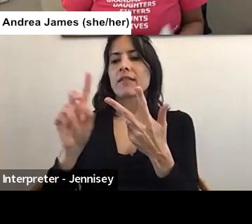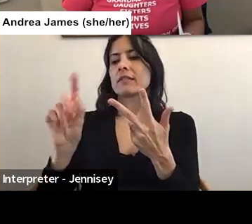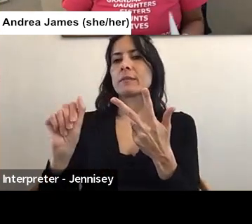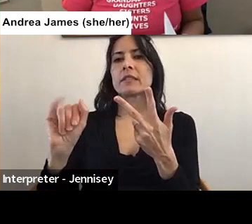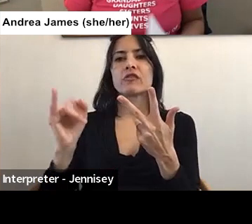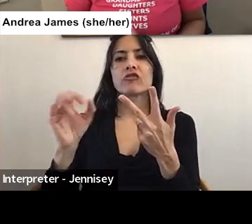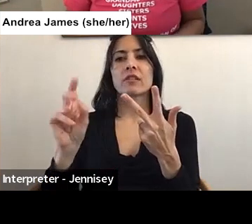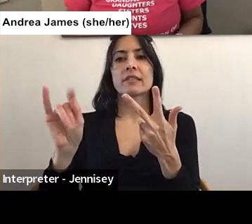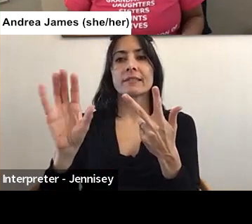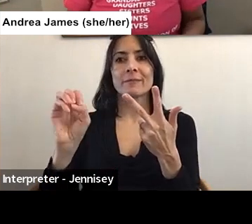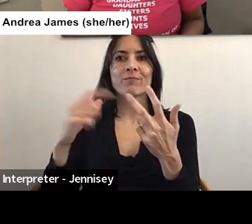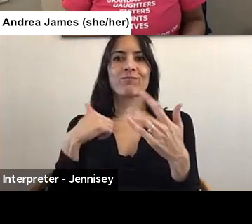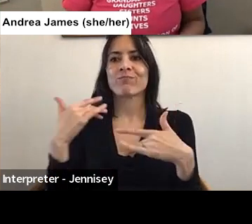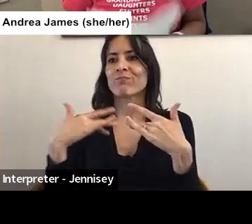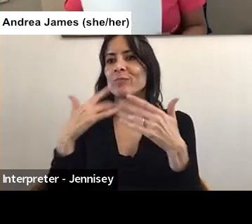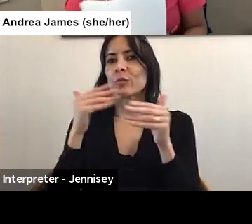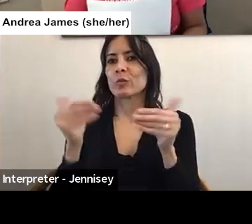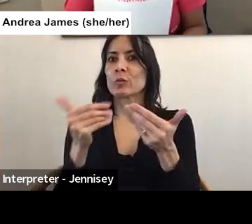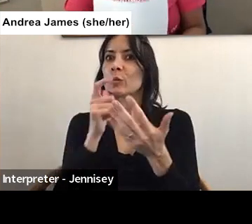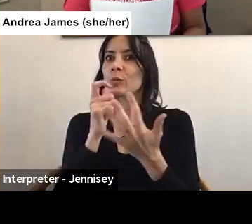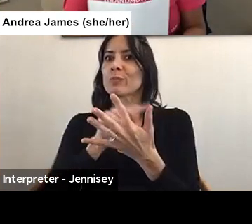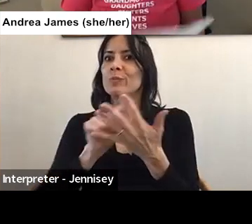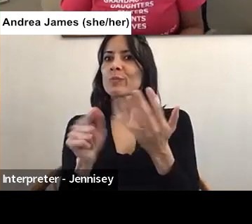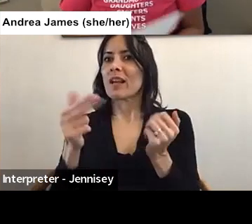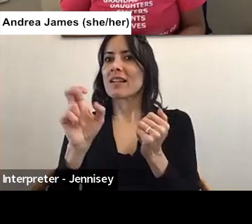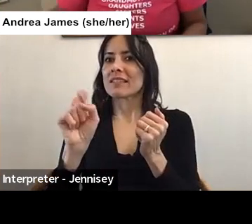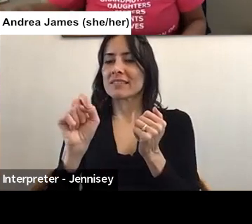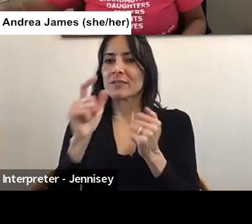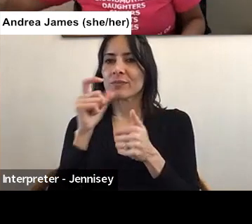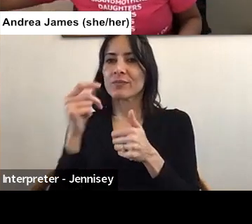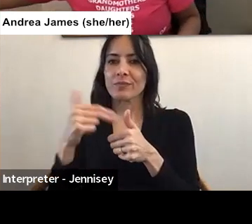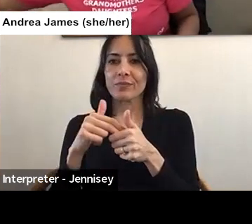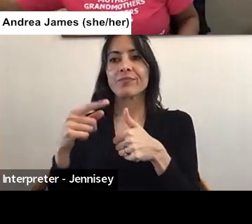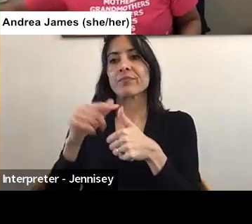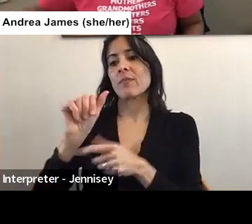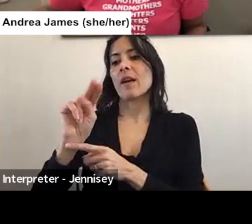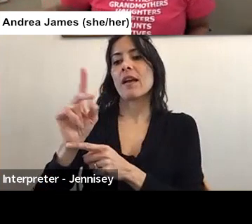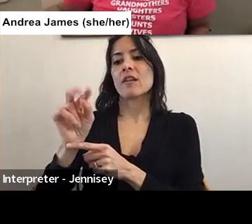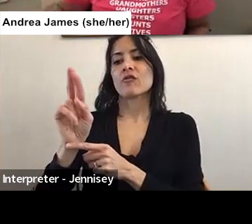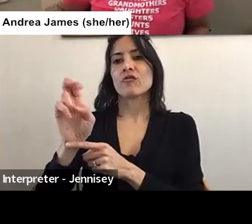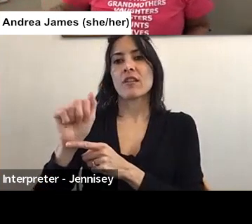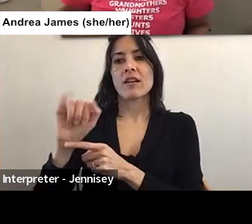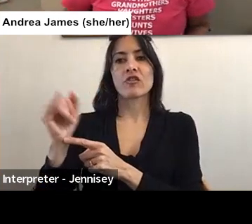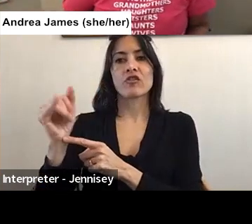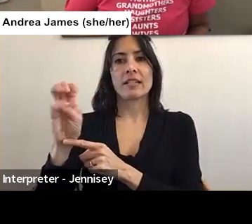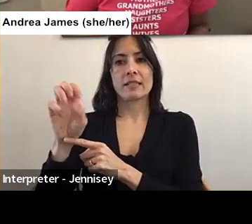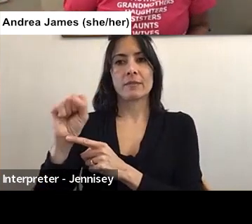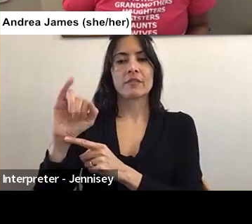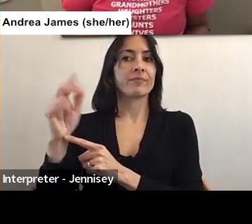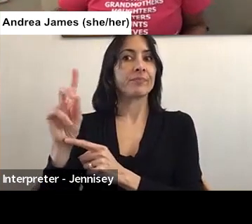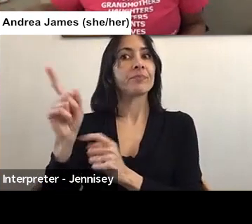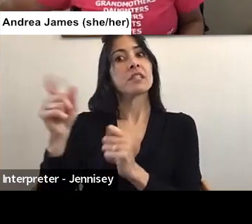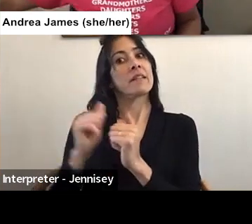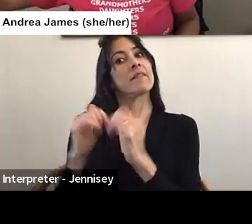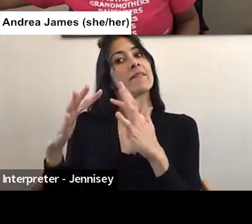to introduce our guests. First, I would like to introduce Andrea James, JD, founder